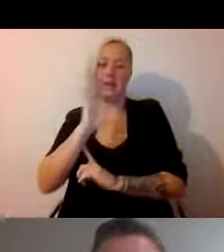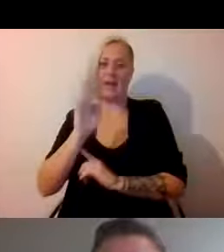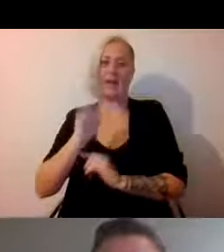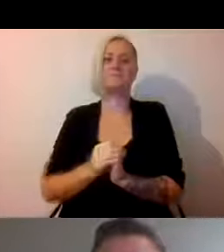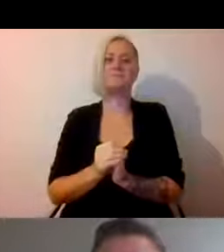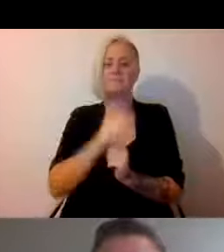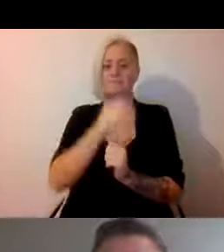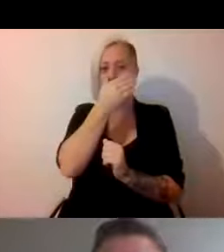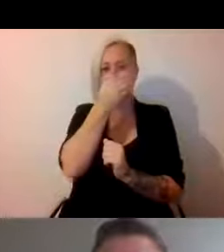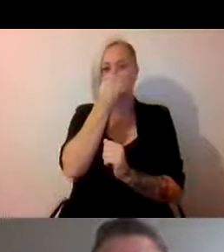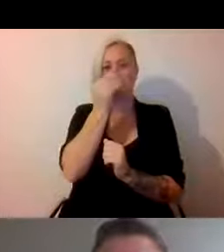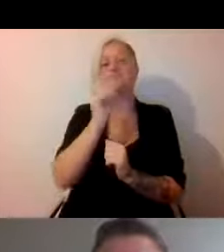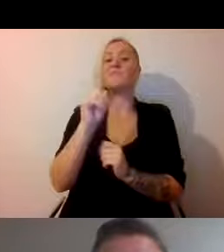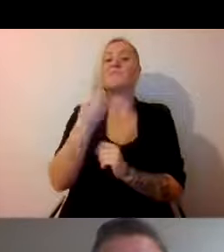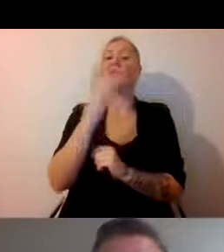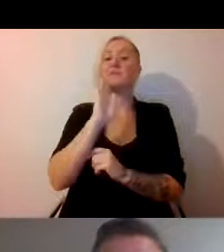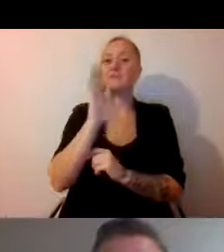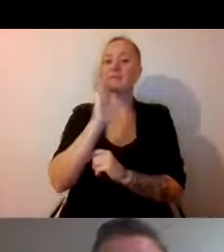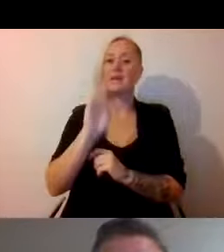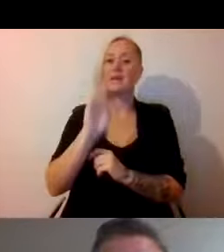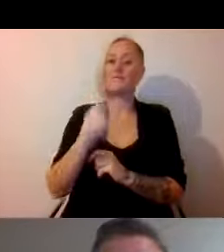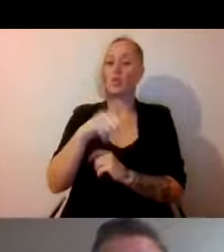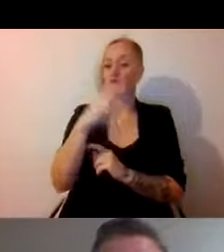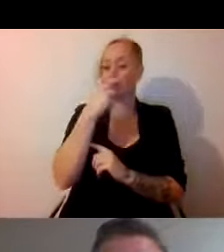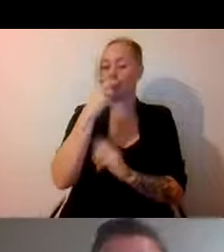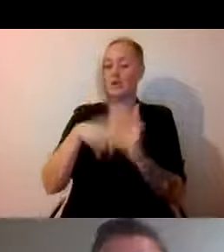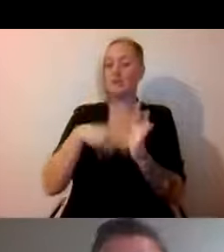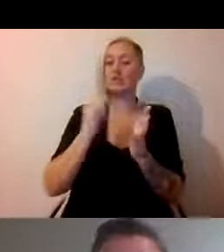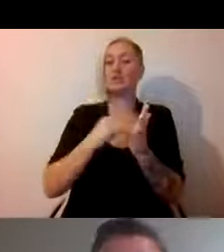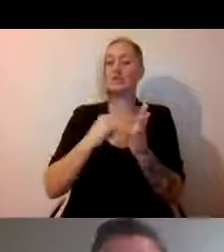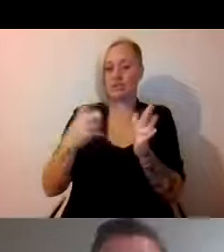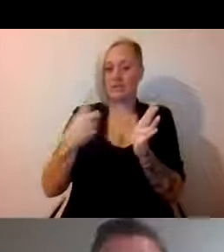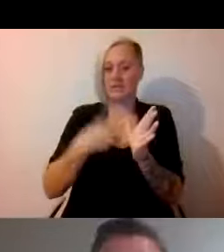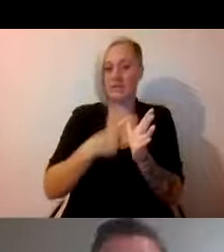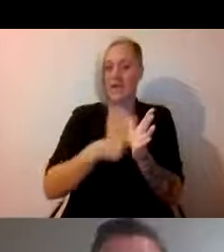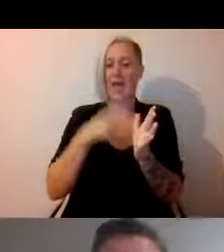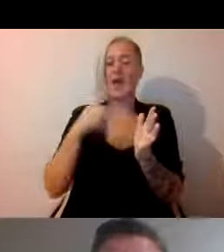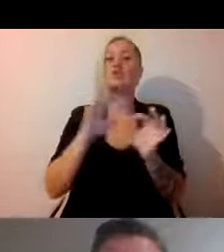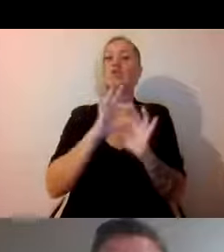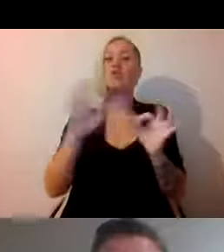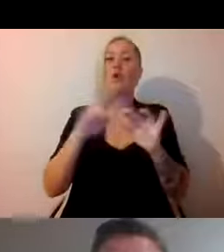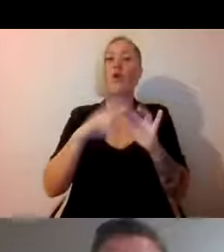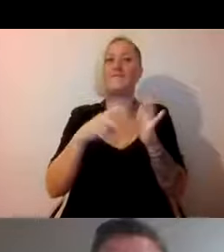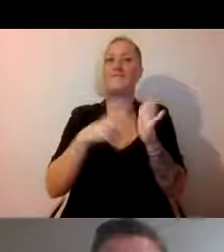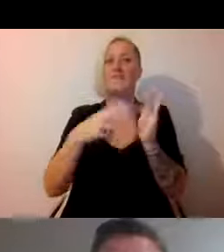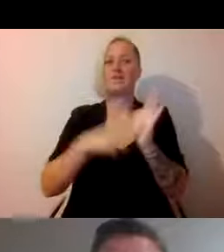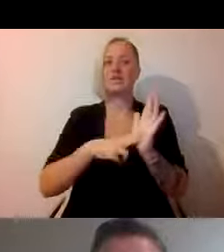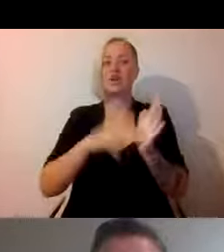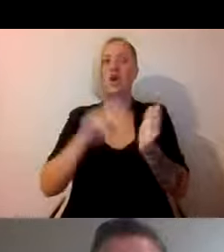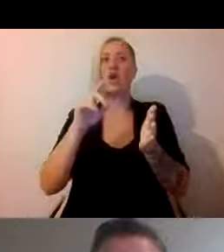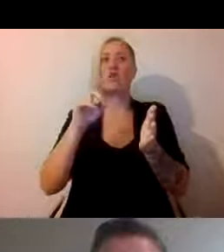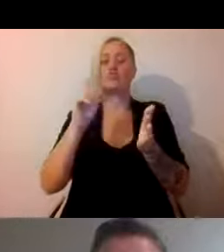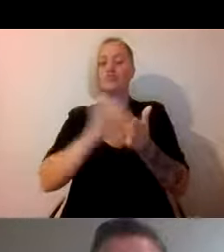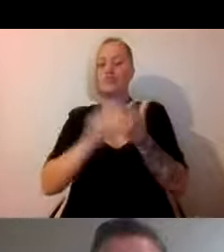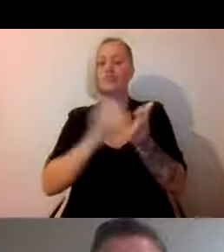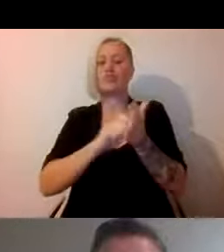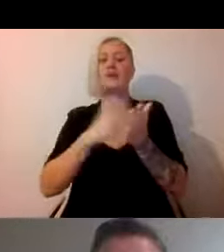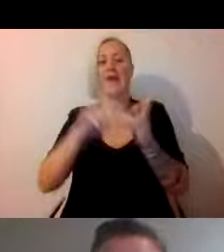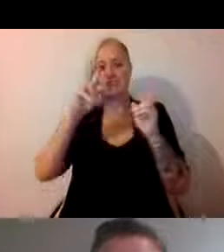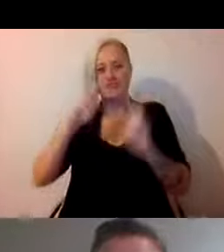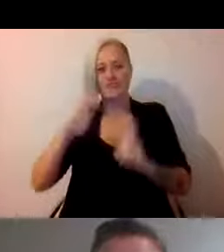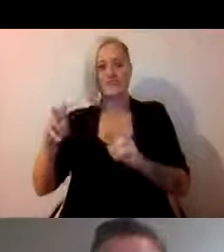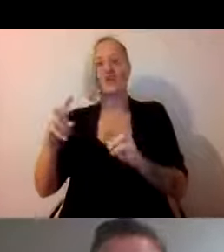first speaker for tonight is Jessica, who's a non-fiction writer and researcher in the field of life writing and deaf and disability